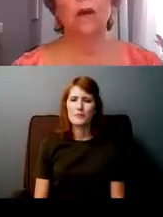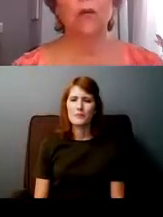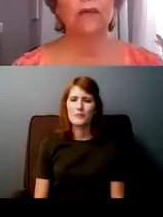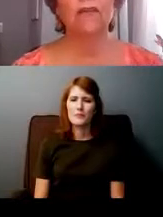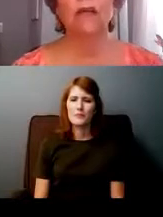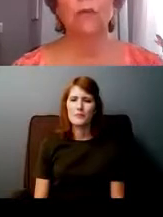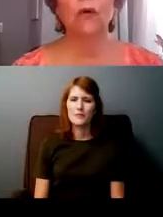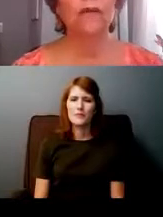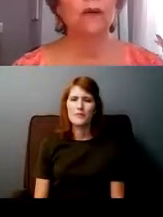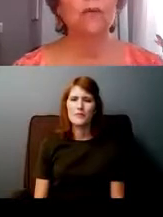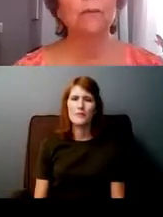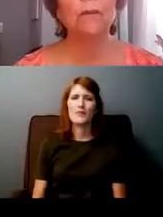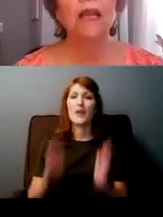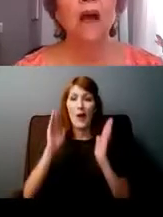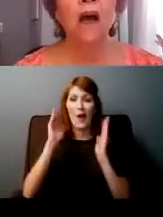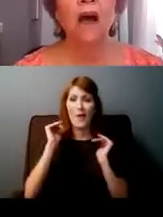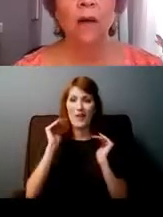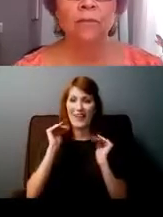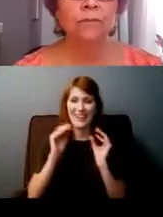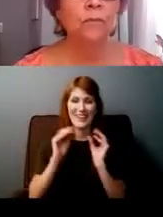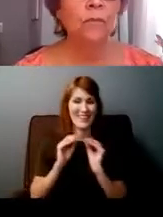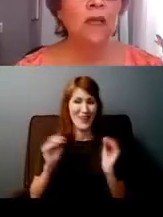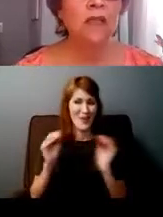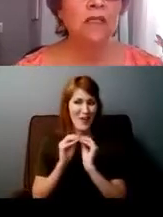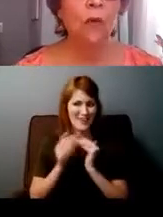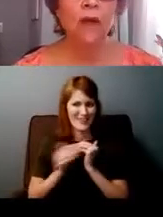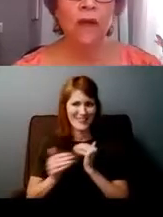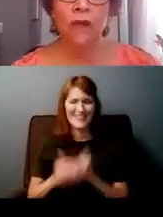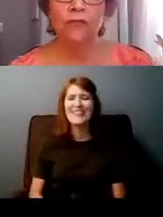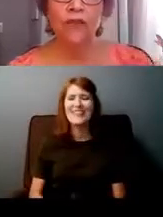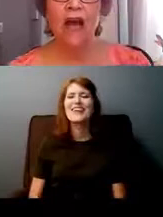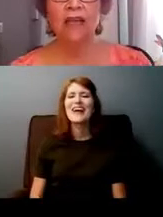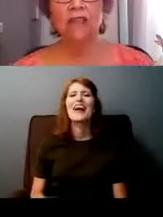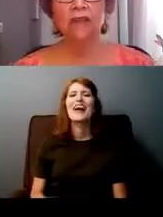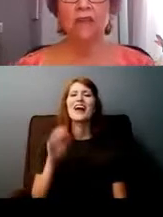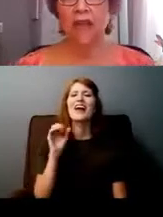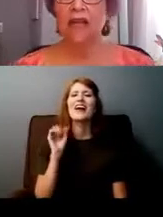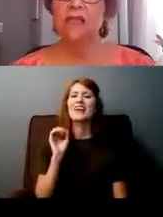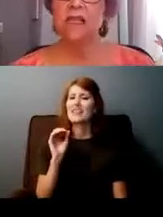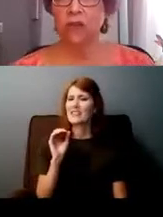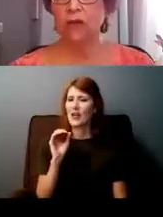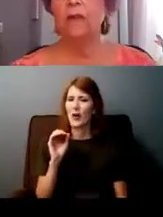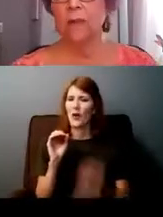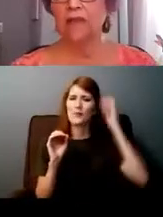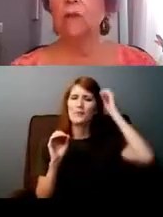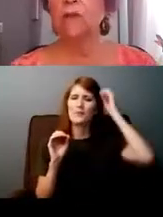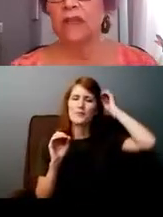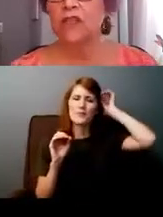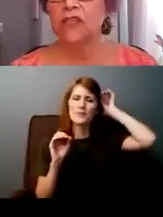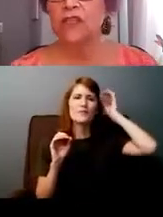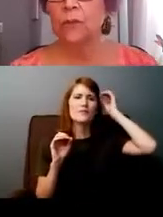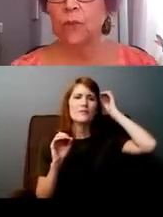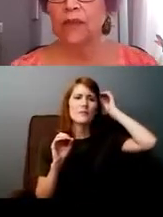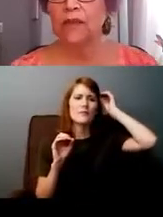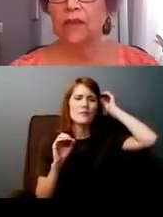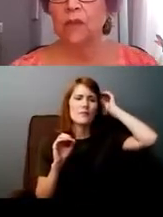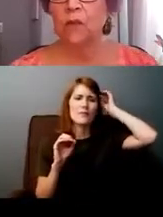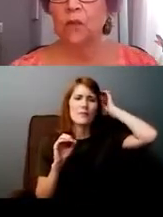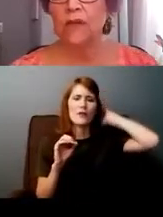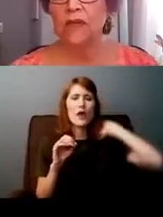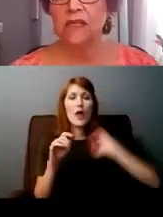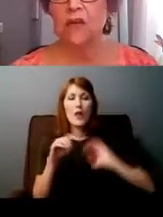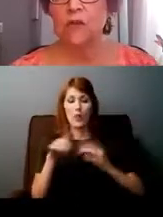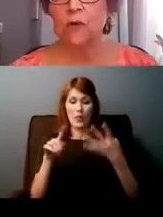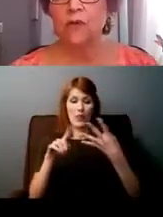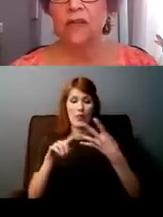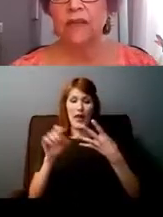Hopefully I won't have any more of those. And so you've got the S's are going to be about that relationship with